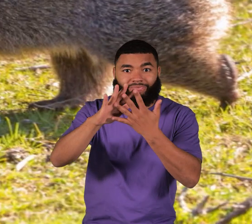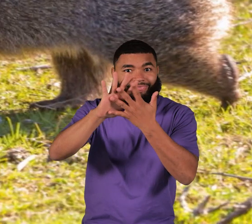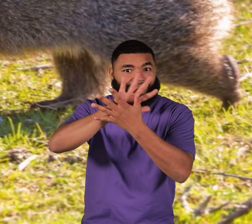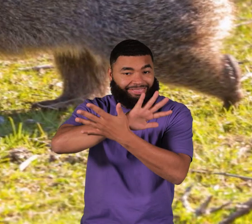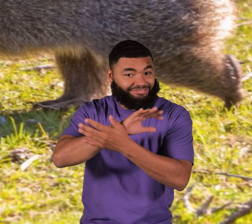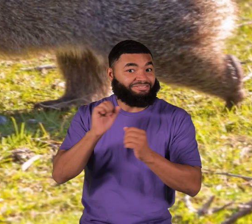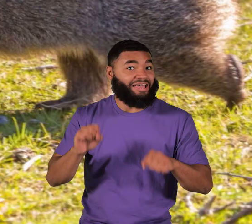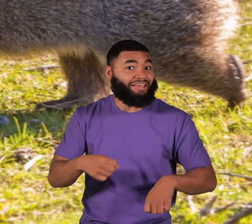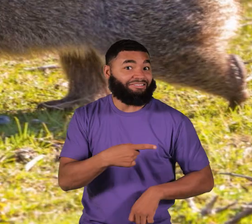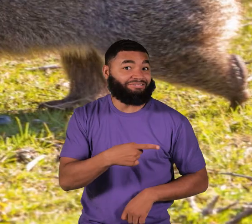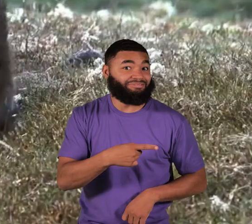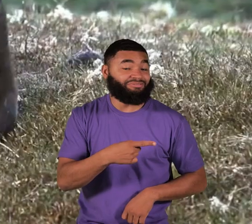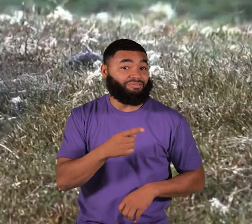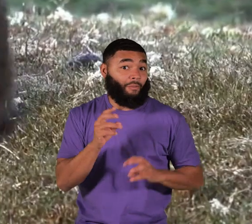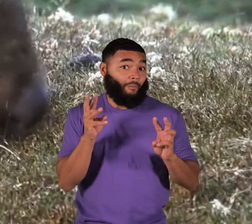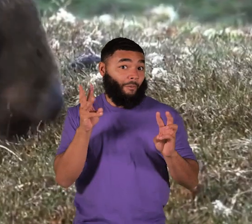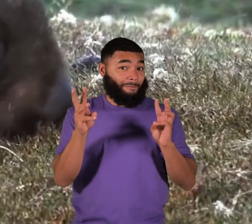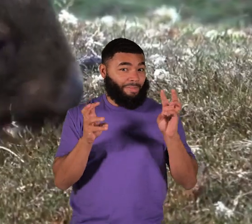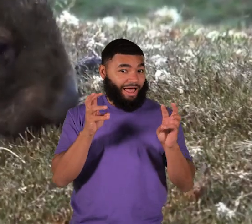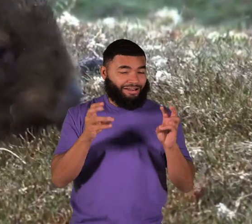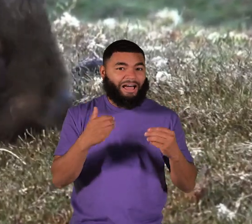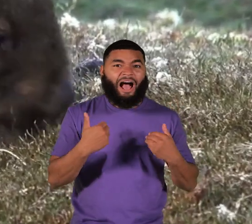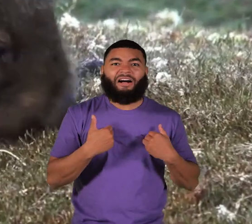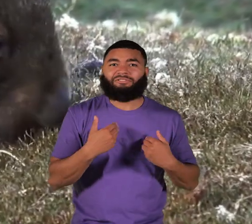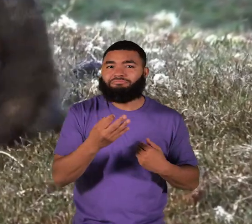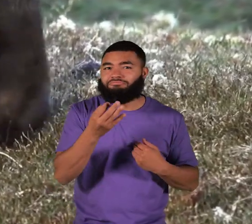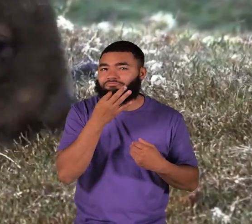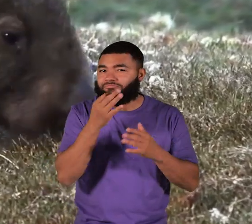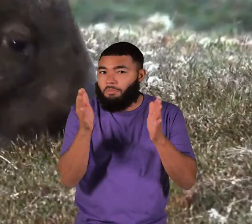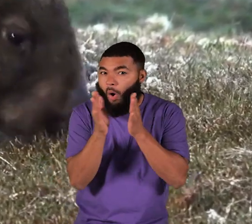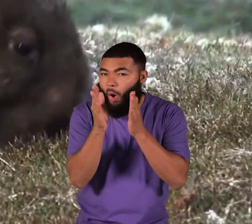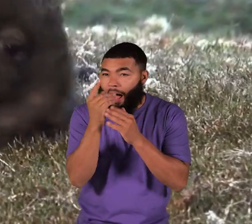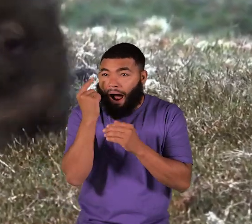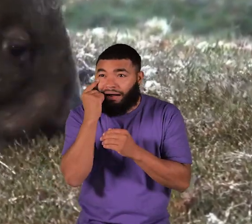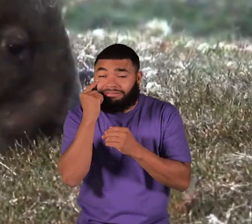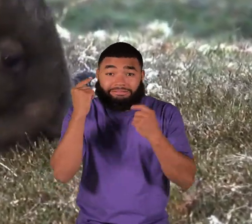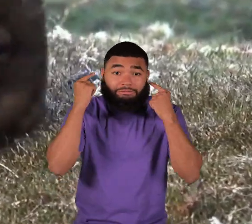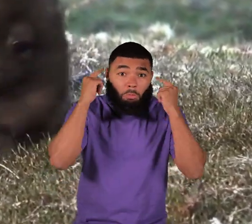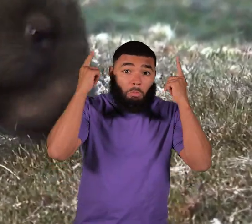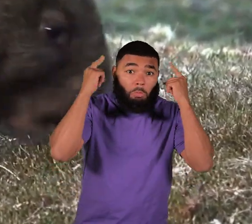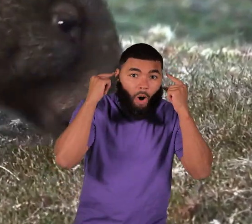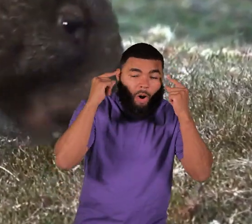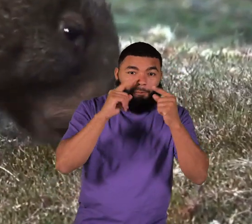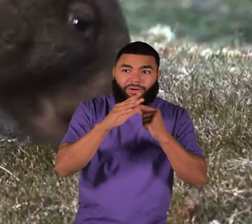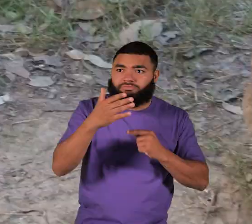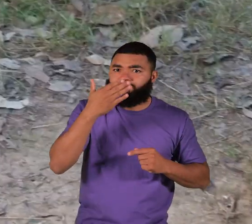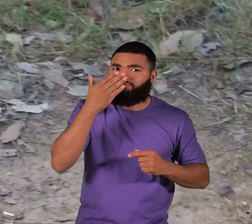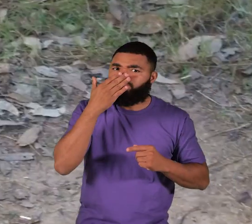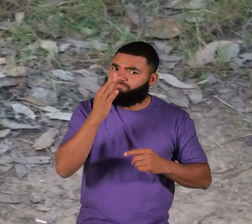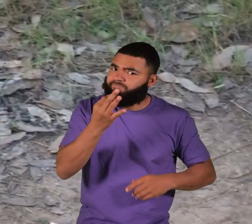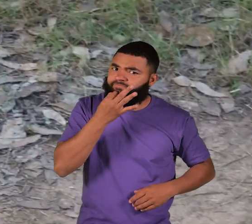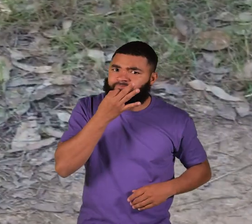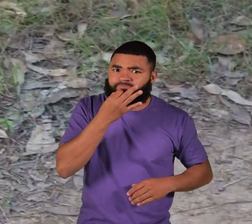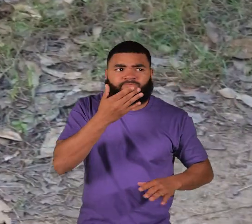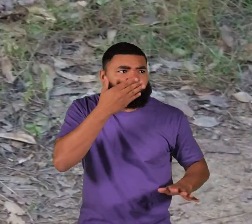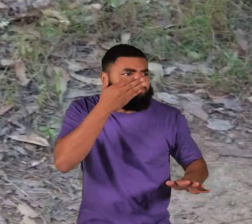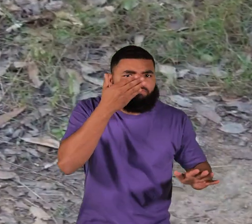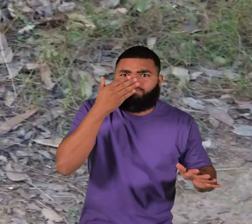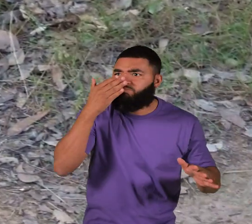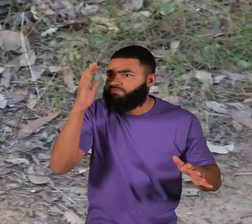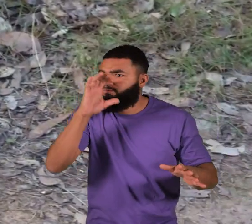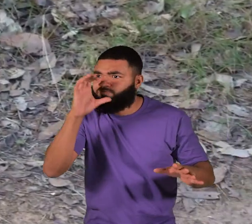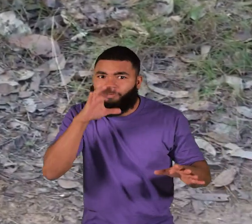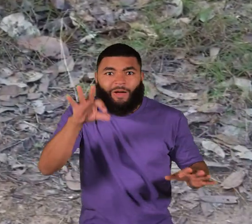into their surroundings. Wombats have small eyes and ears, but a keen sense of smell, which they use to